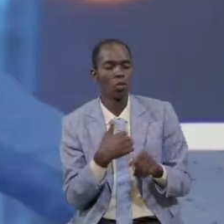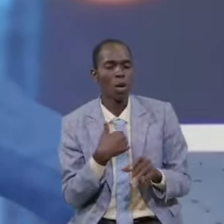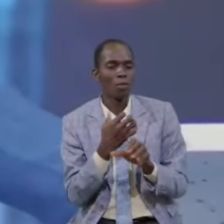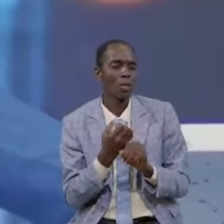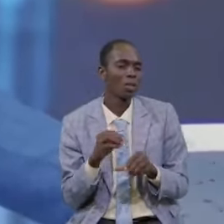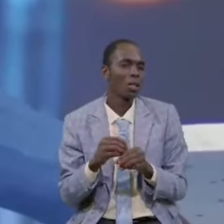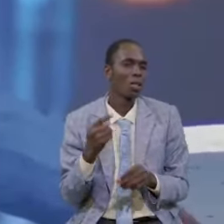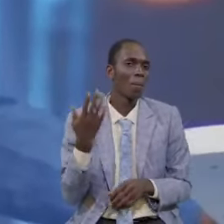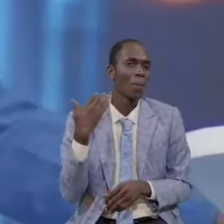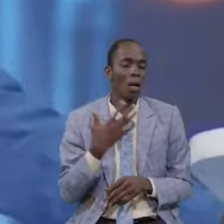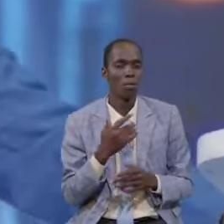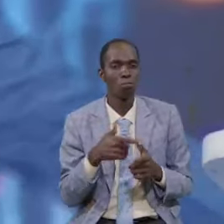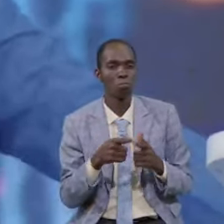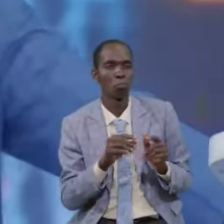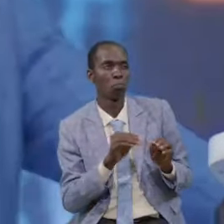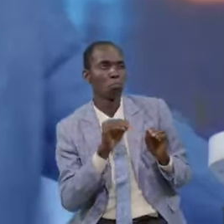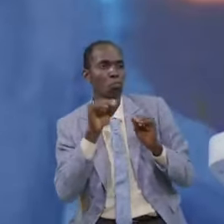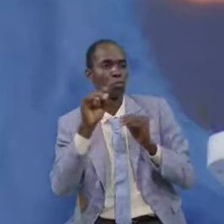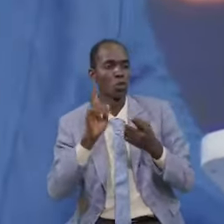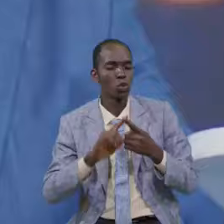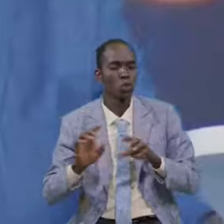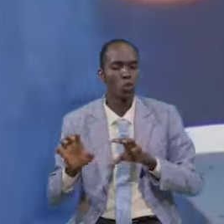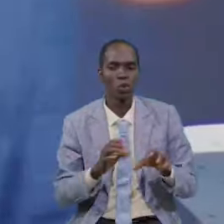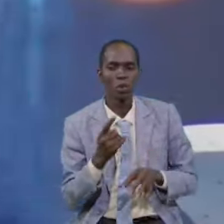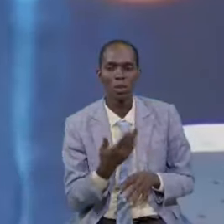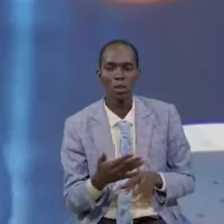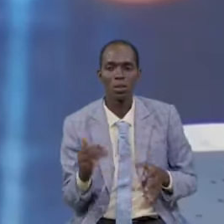to those things which are before you. That's the goal.